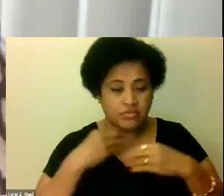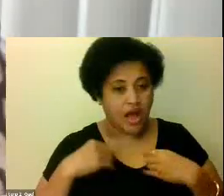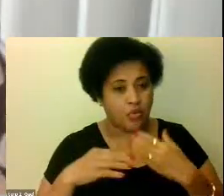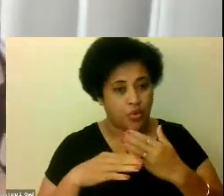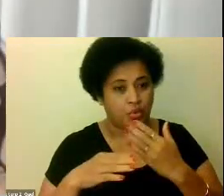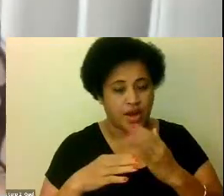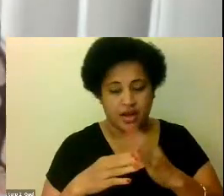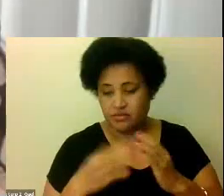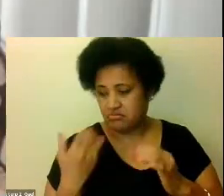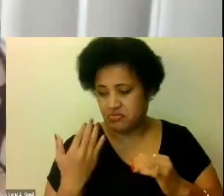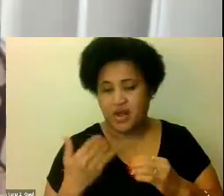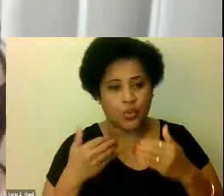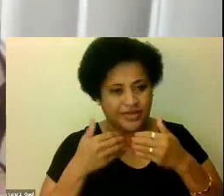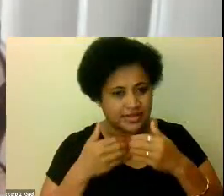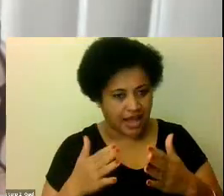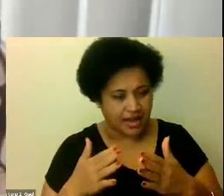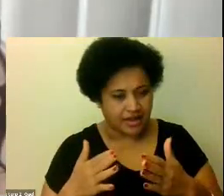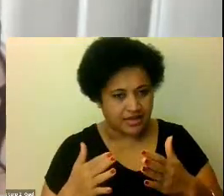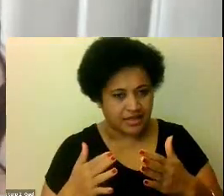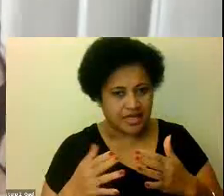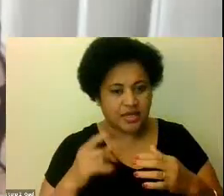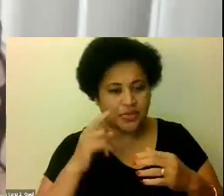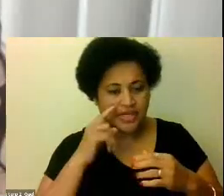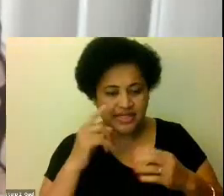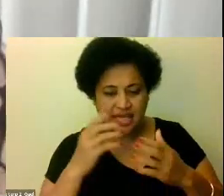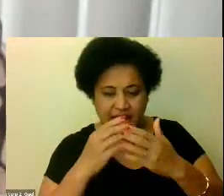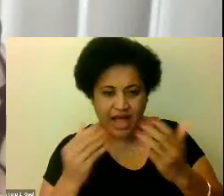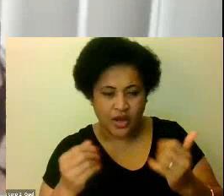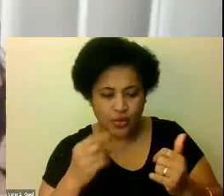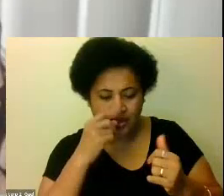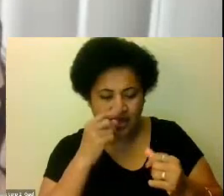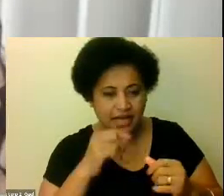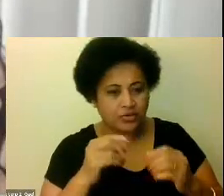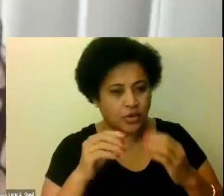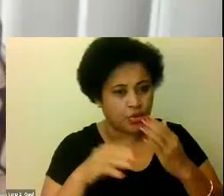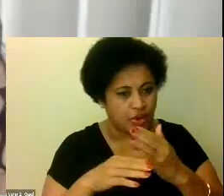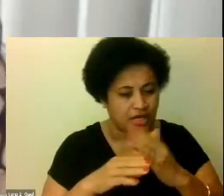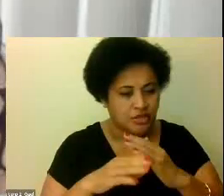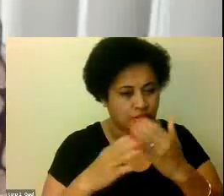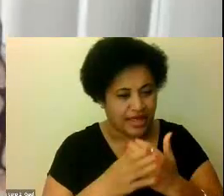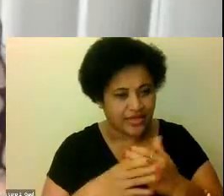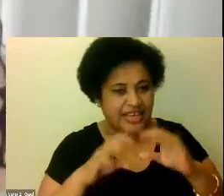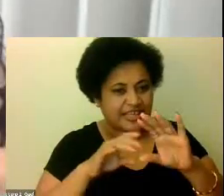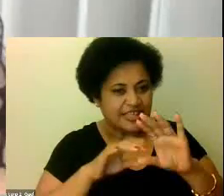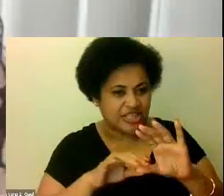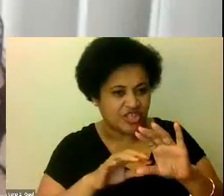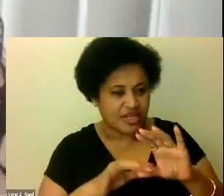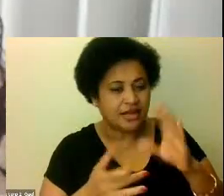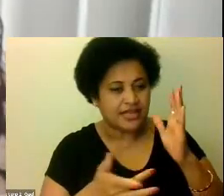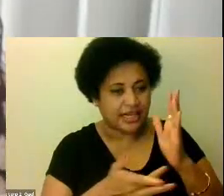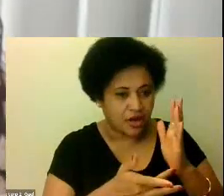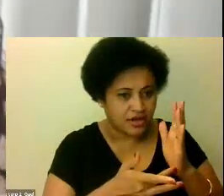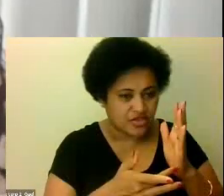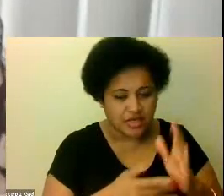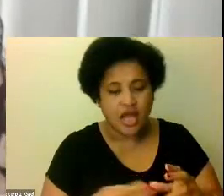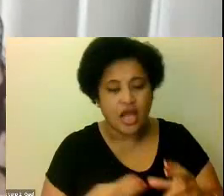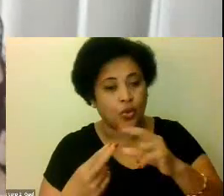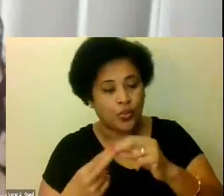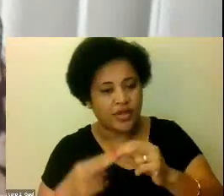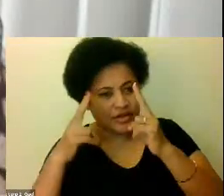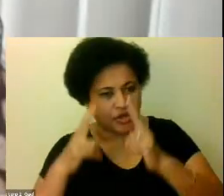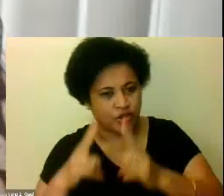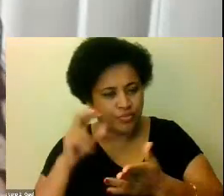recently started looking at the interplay between smart cities, digital technologies, and human rights. And, of course, smart cities are projected